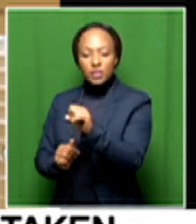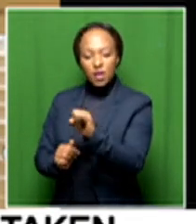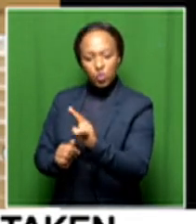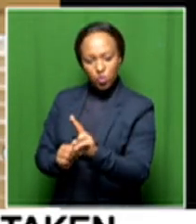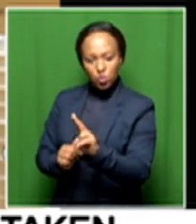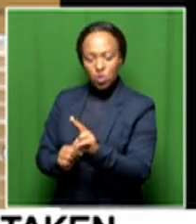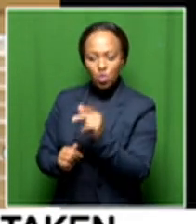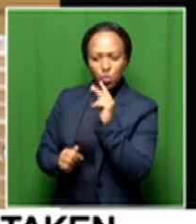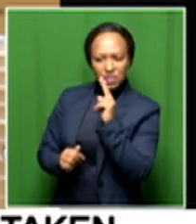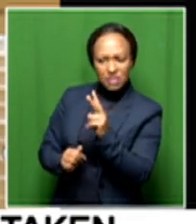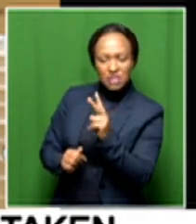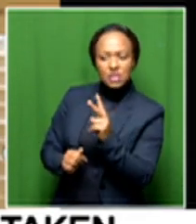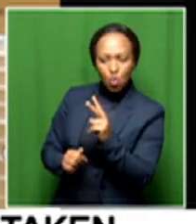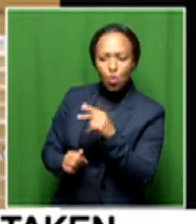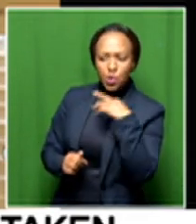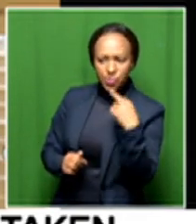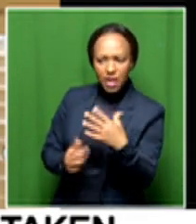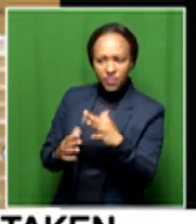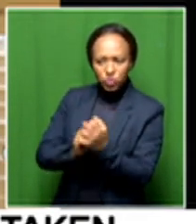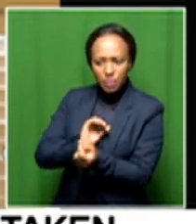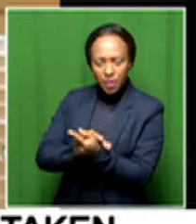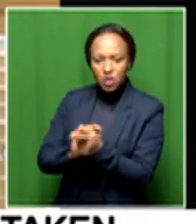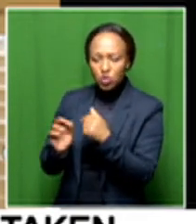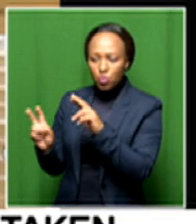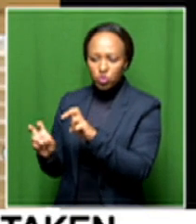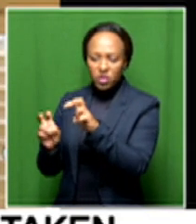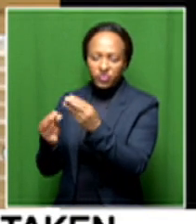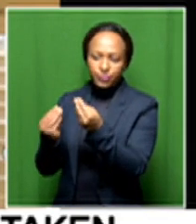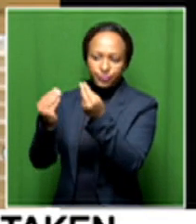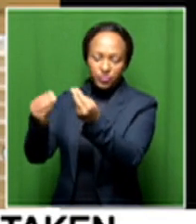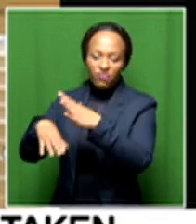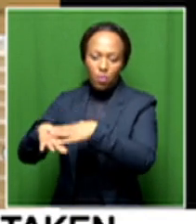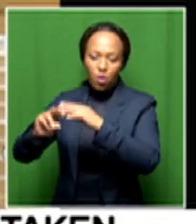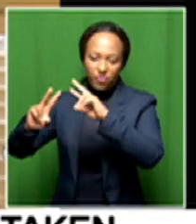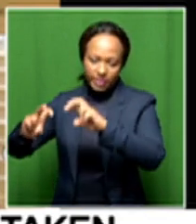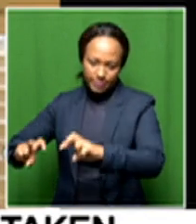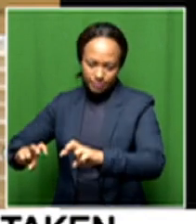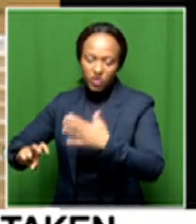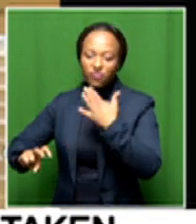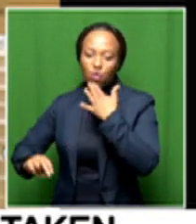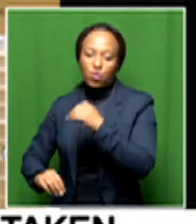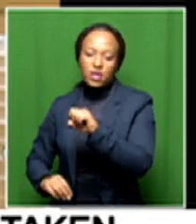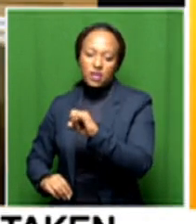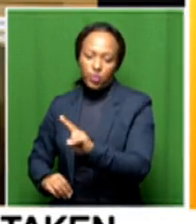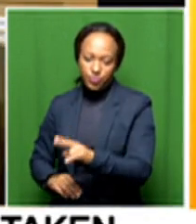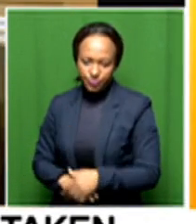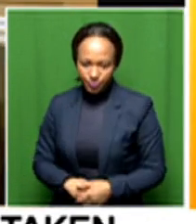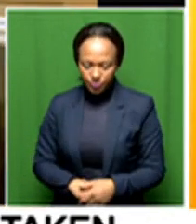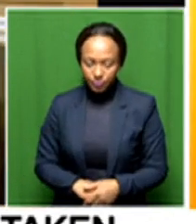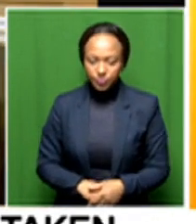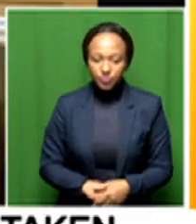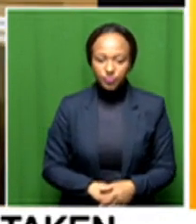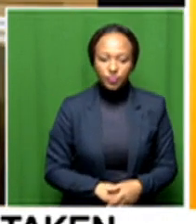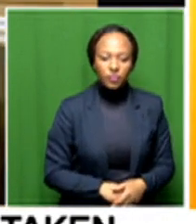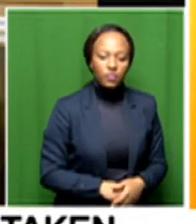unit when we see that these things are real, and then we transfer some of these cases for further investigation to the law enforcement.